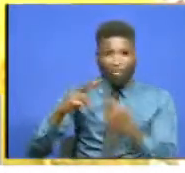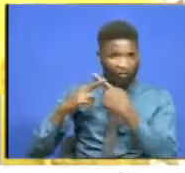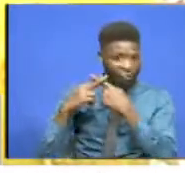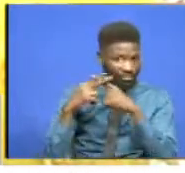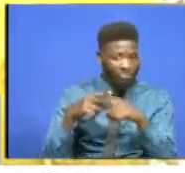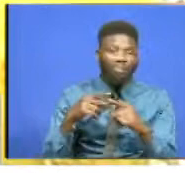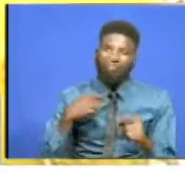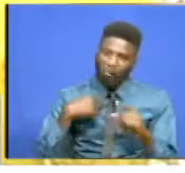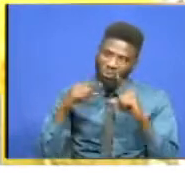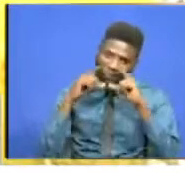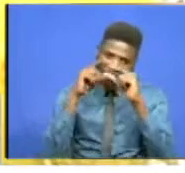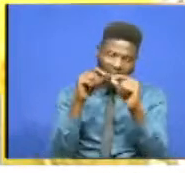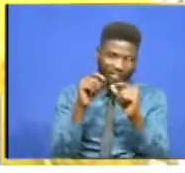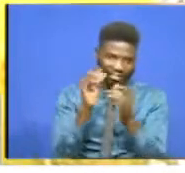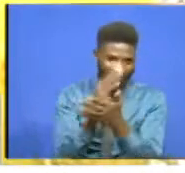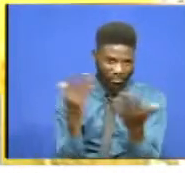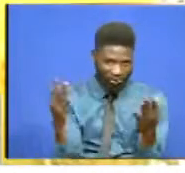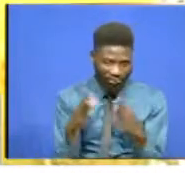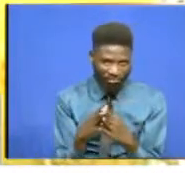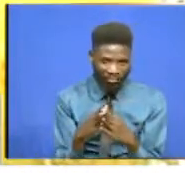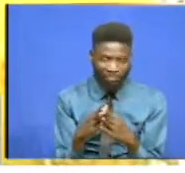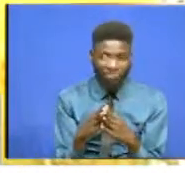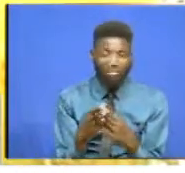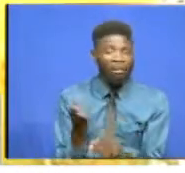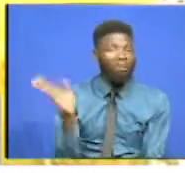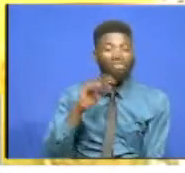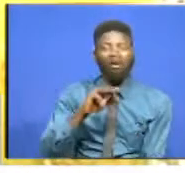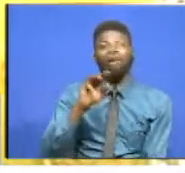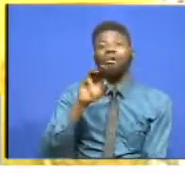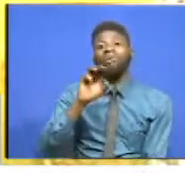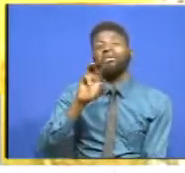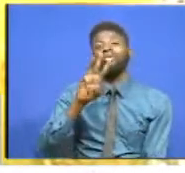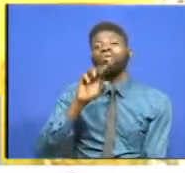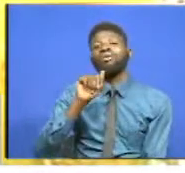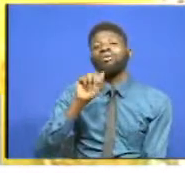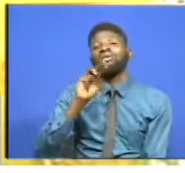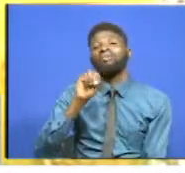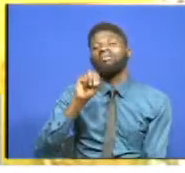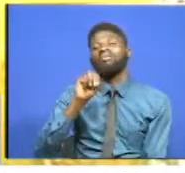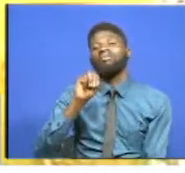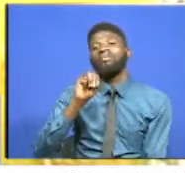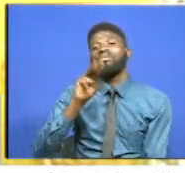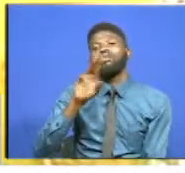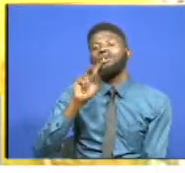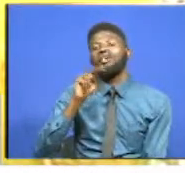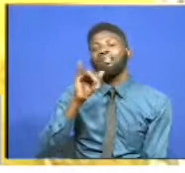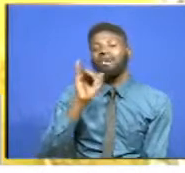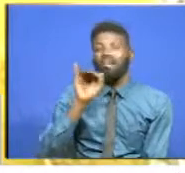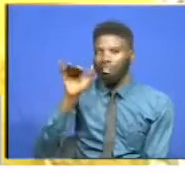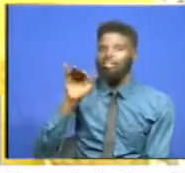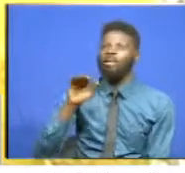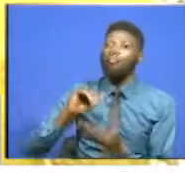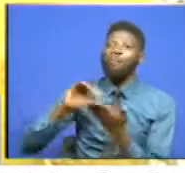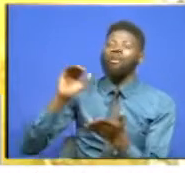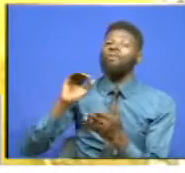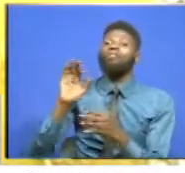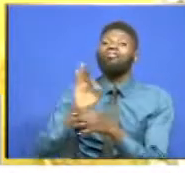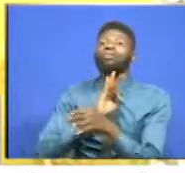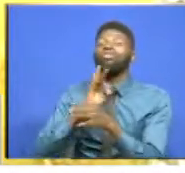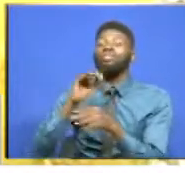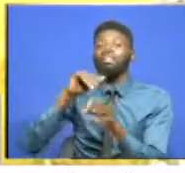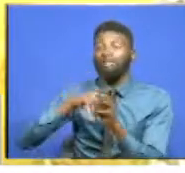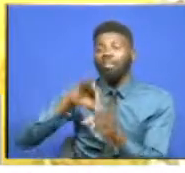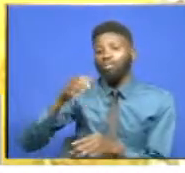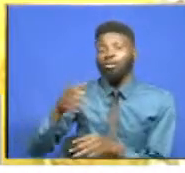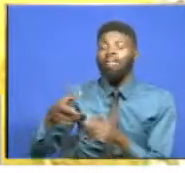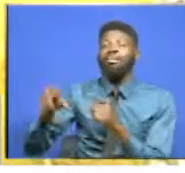something? We'll go back to Kinuthia Wamwangi to tell him to add more functions to the county. That is the reality. There is no money in this country.